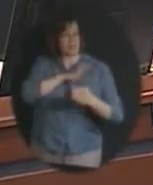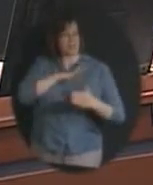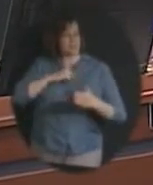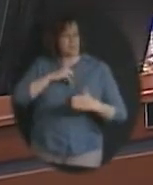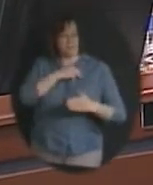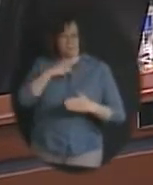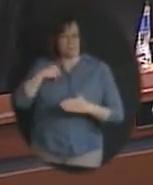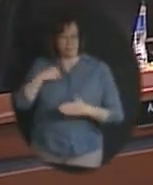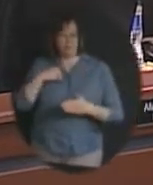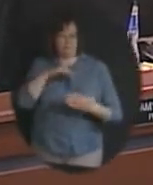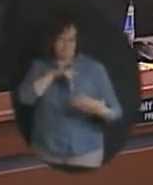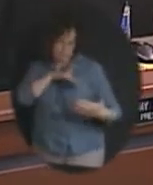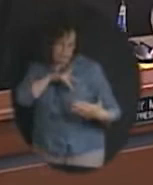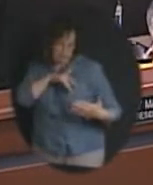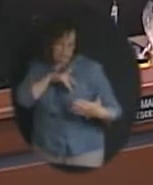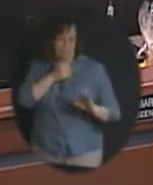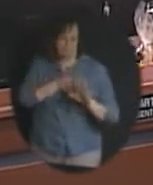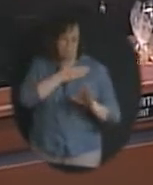members study.